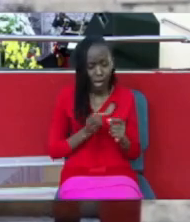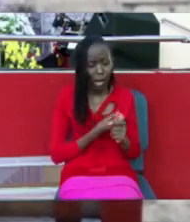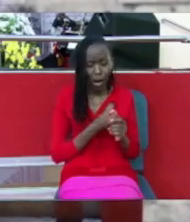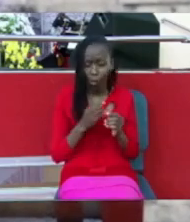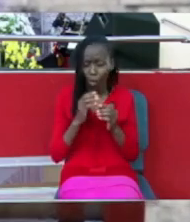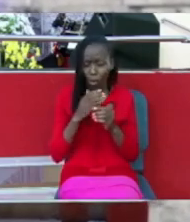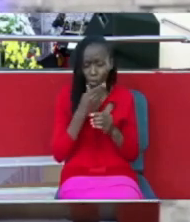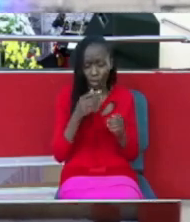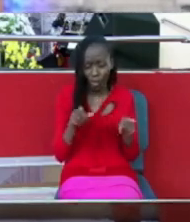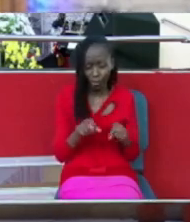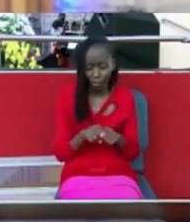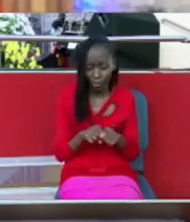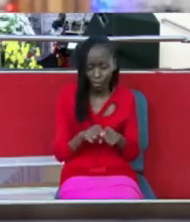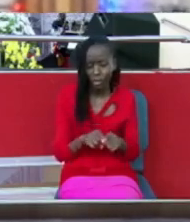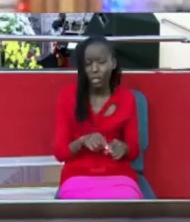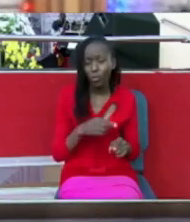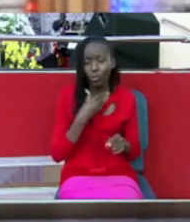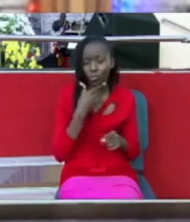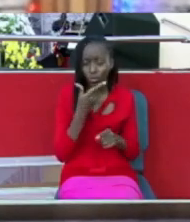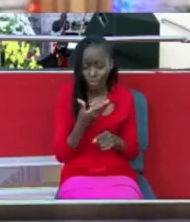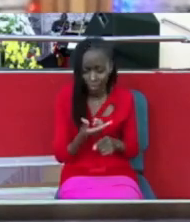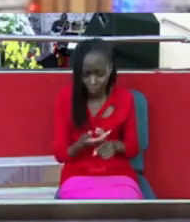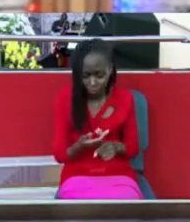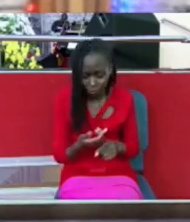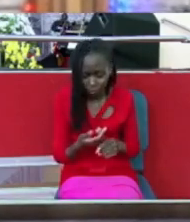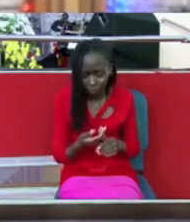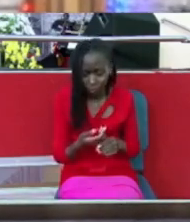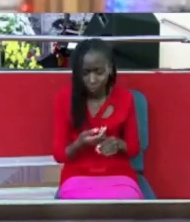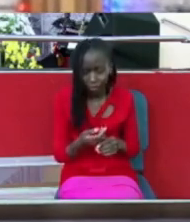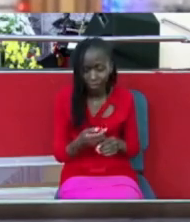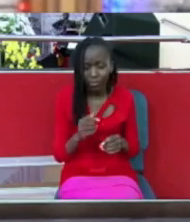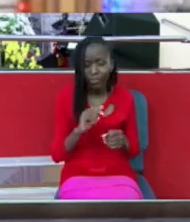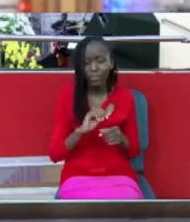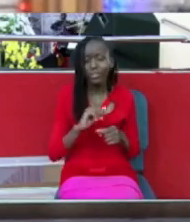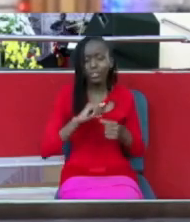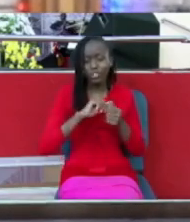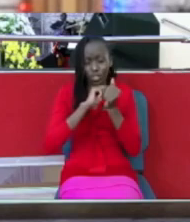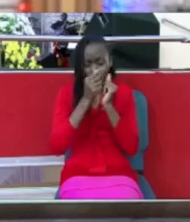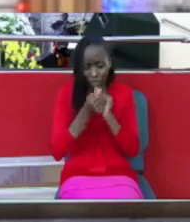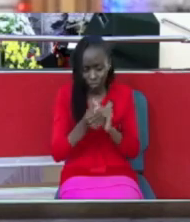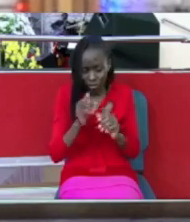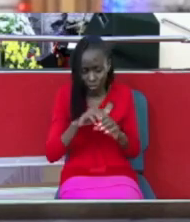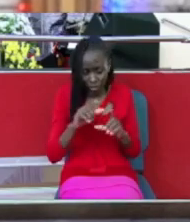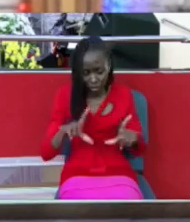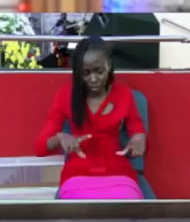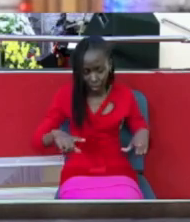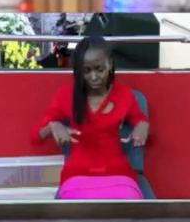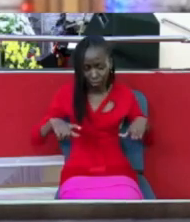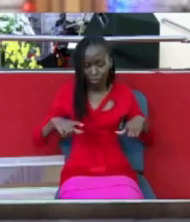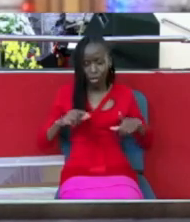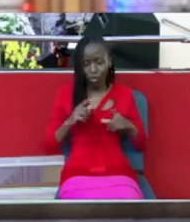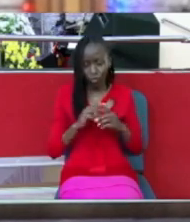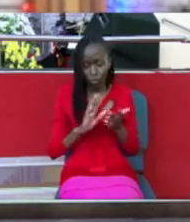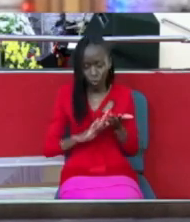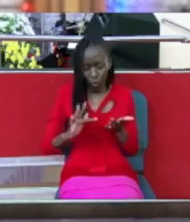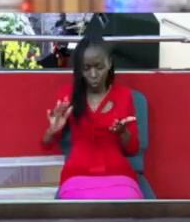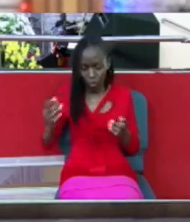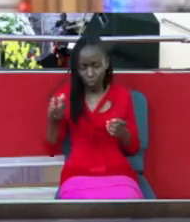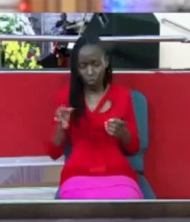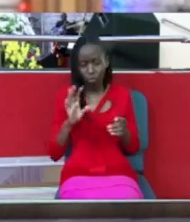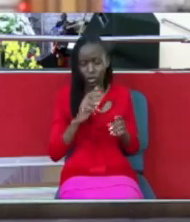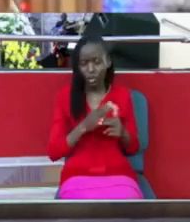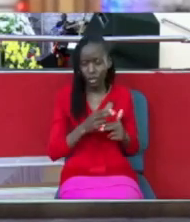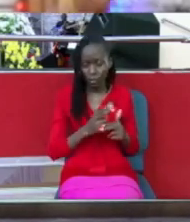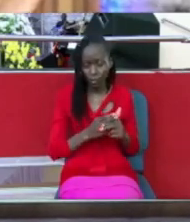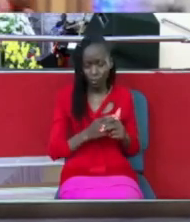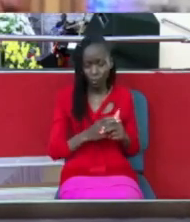to declare that there is a turnaround in his life to the glory of your name. We